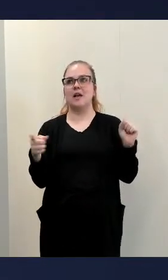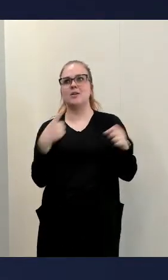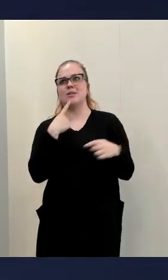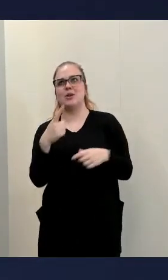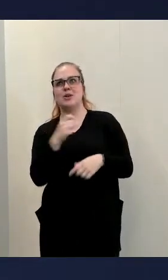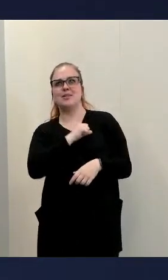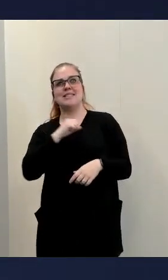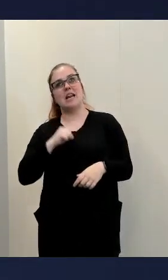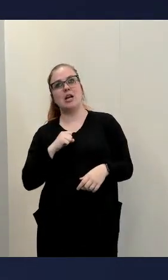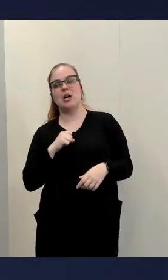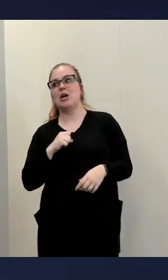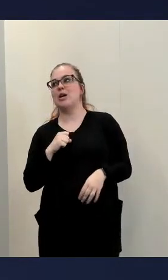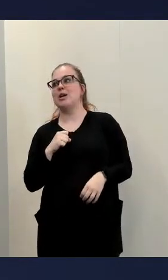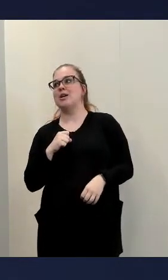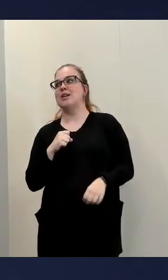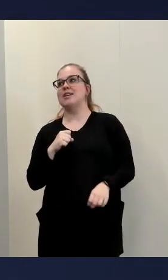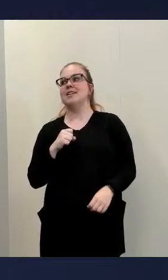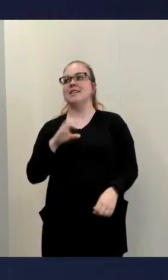Senator.